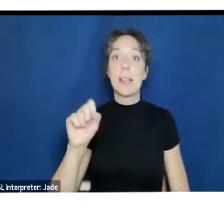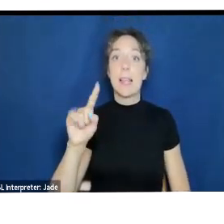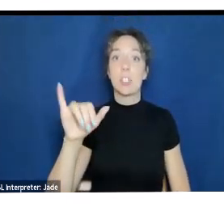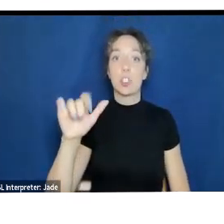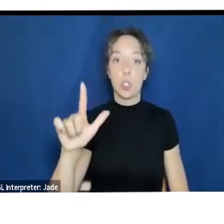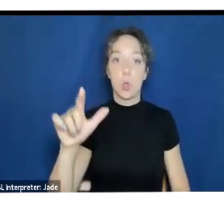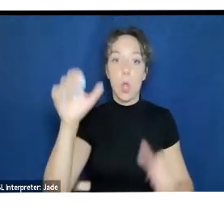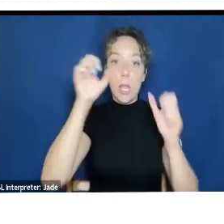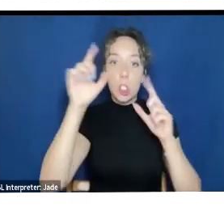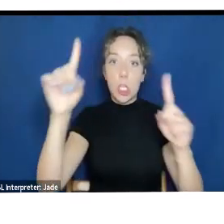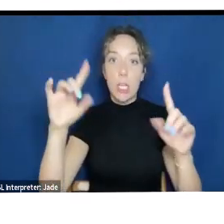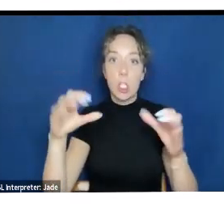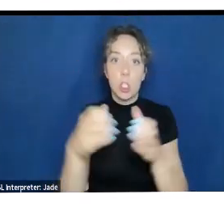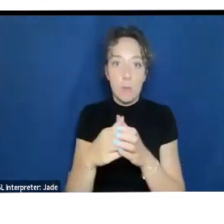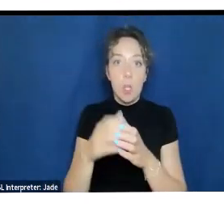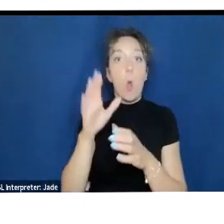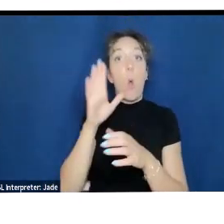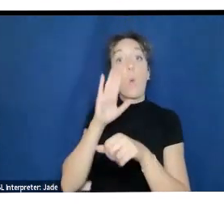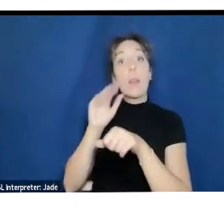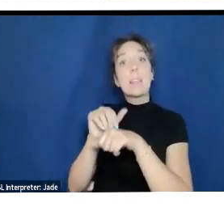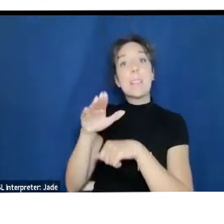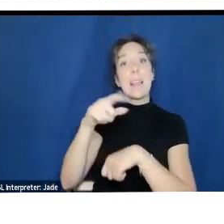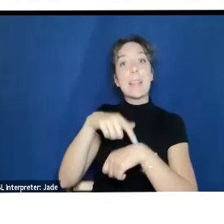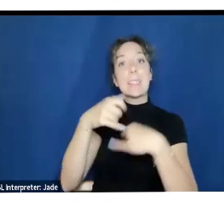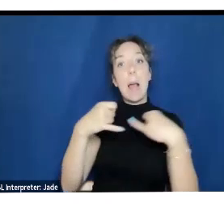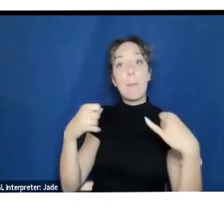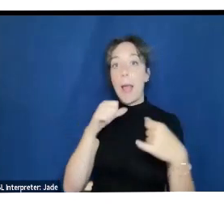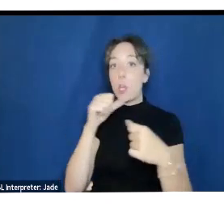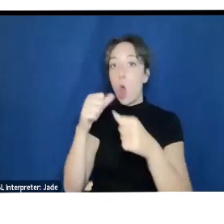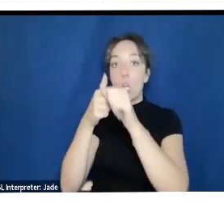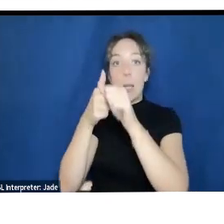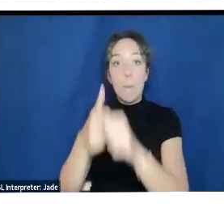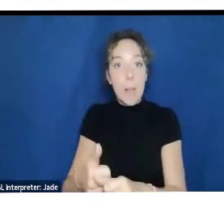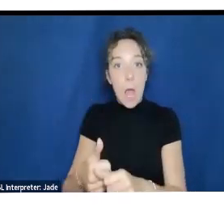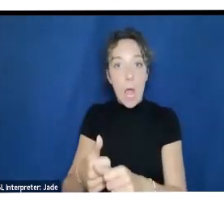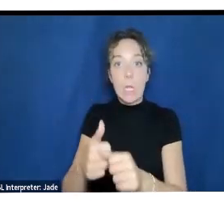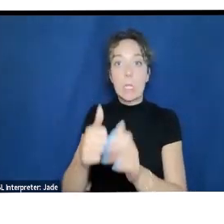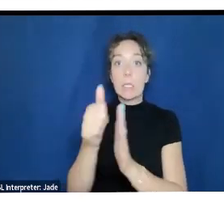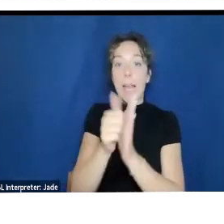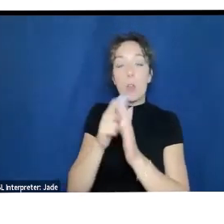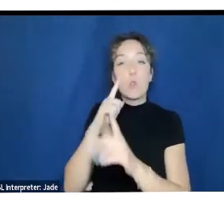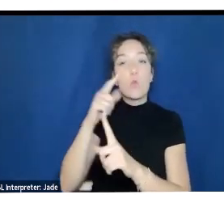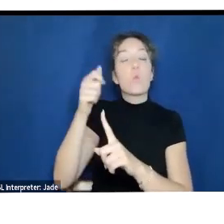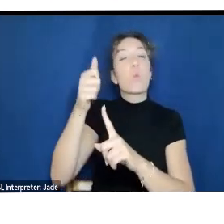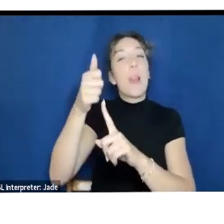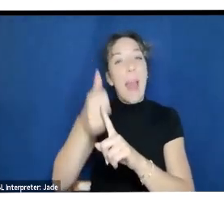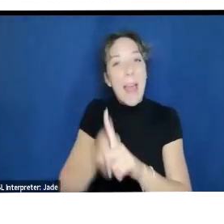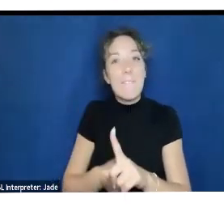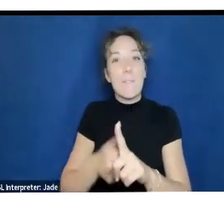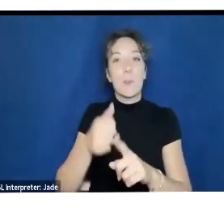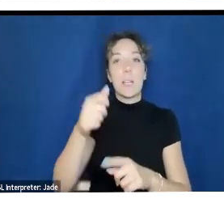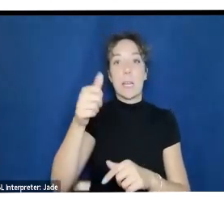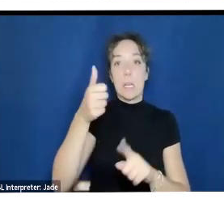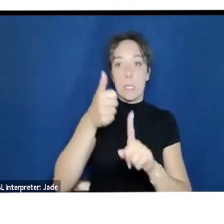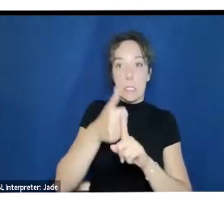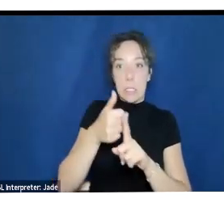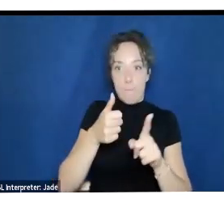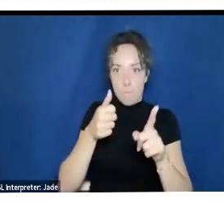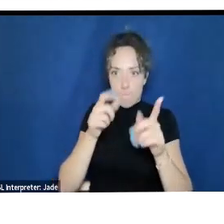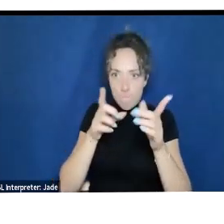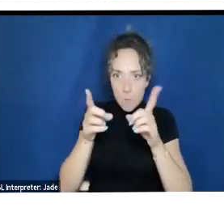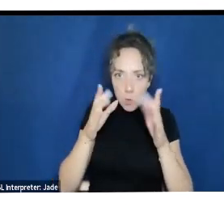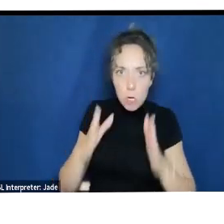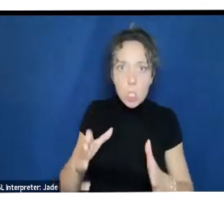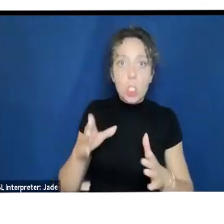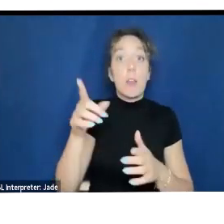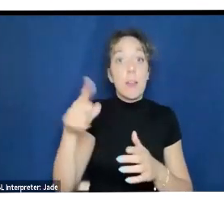the timeline noncompliance counts to every SELPA director, so LEAs are able to monitor your progress on